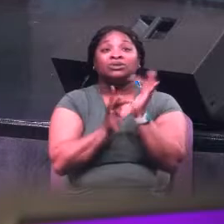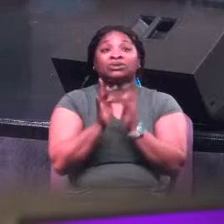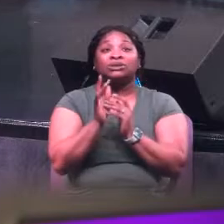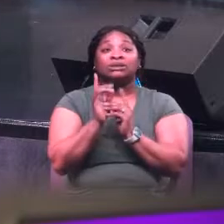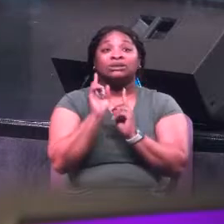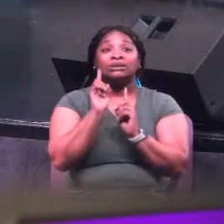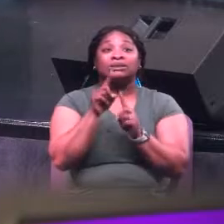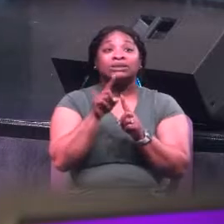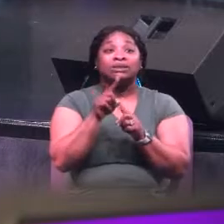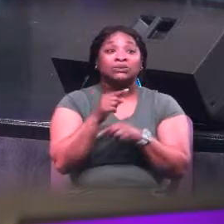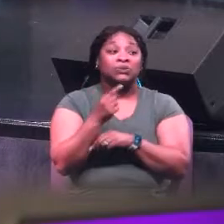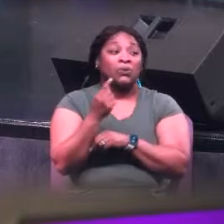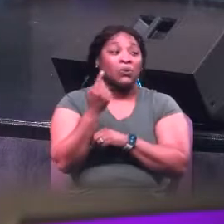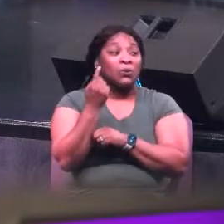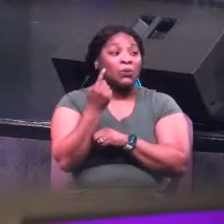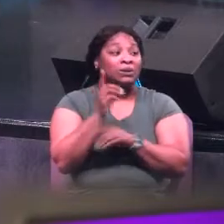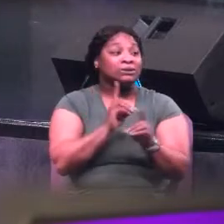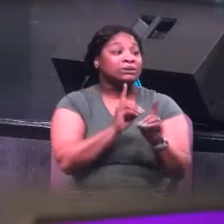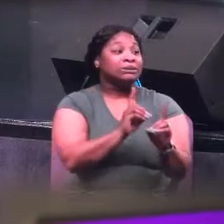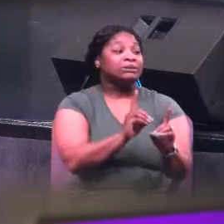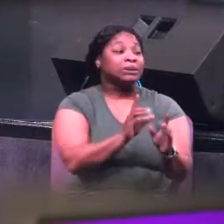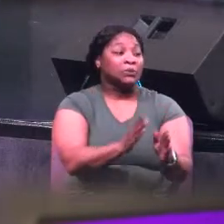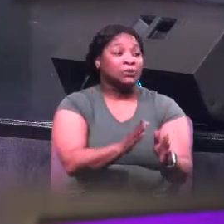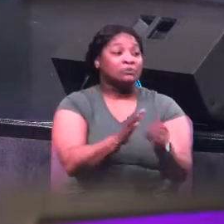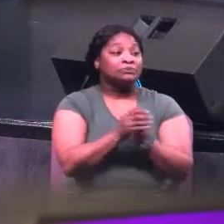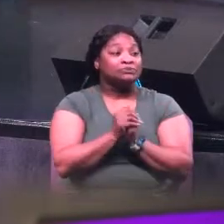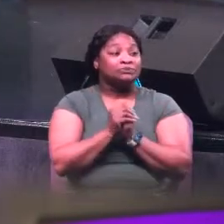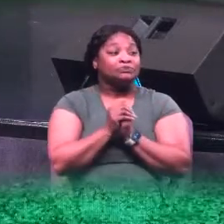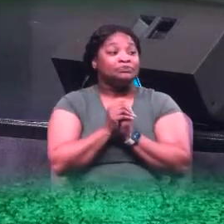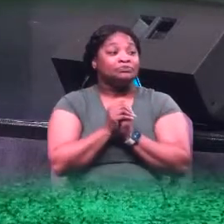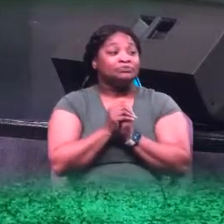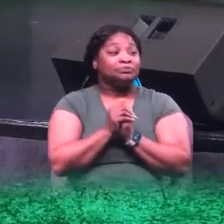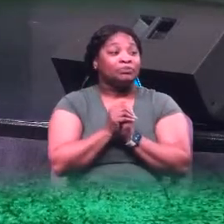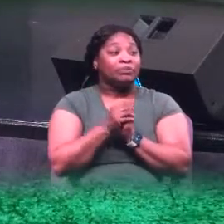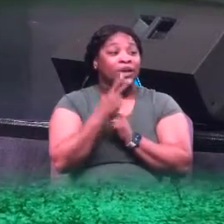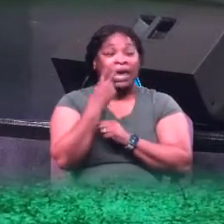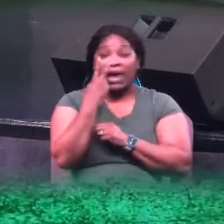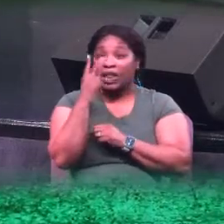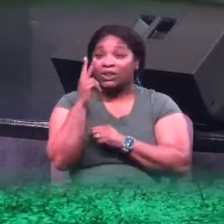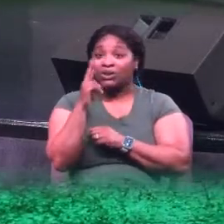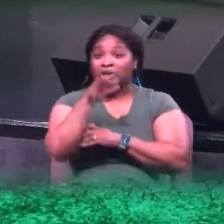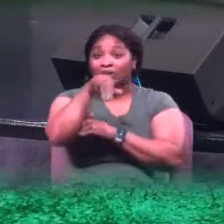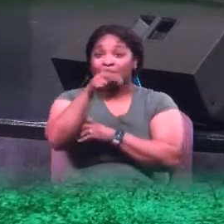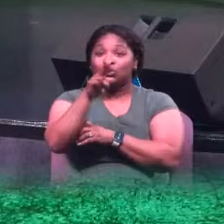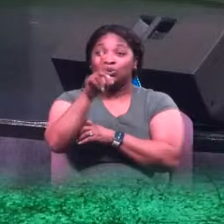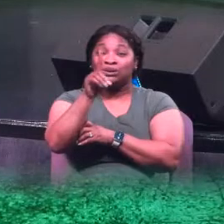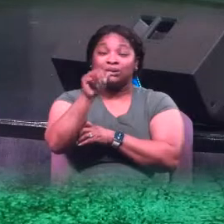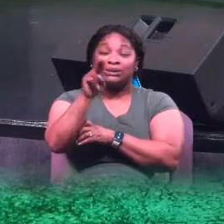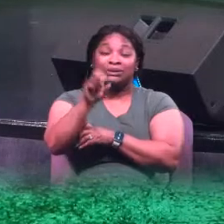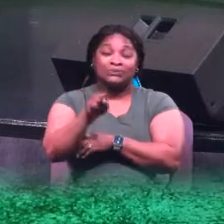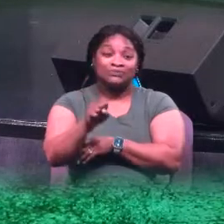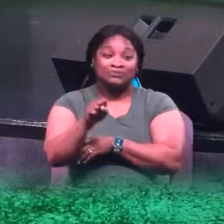sends one disciple. He looked at Judas.